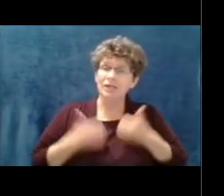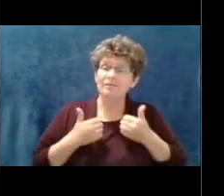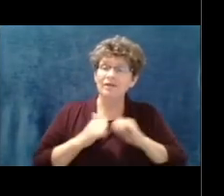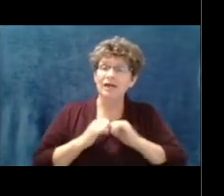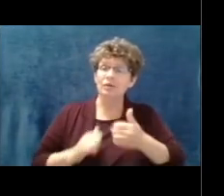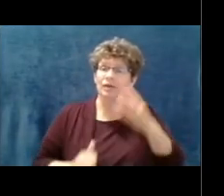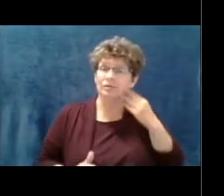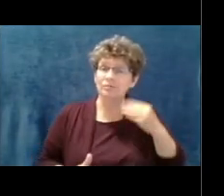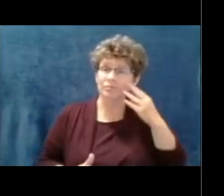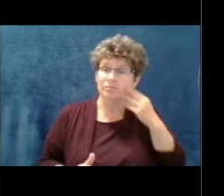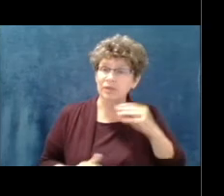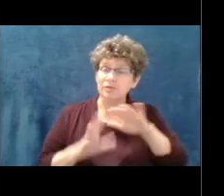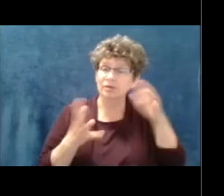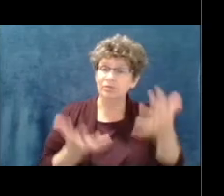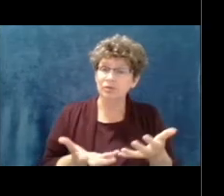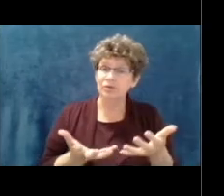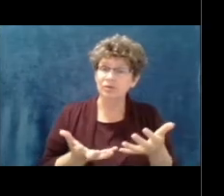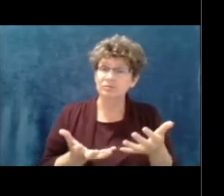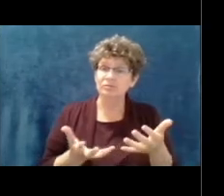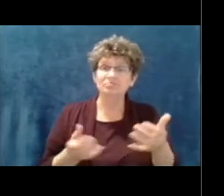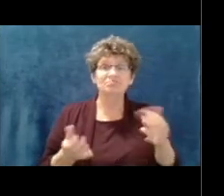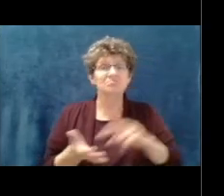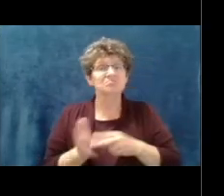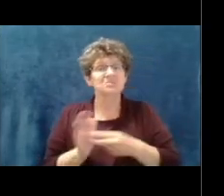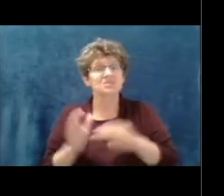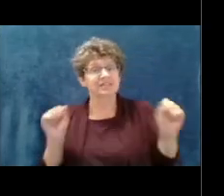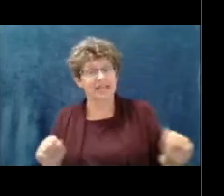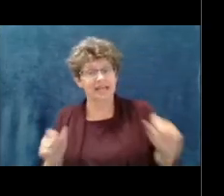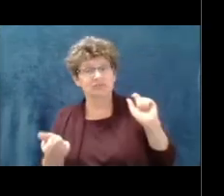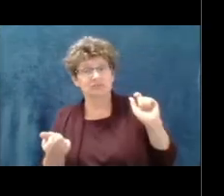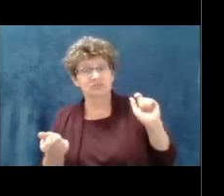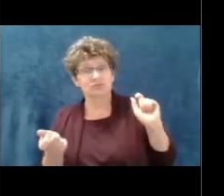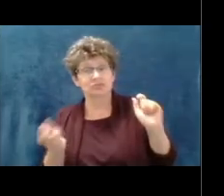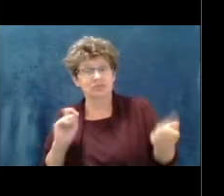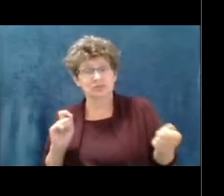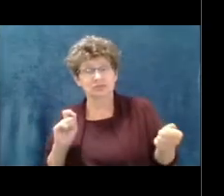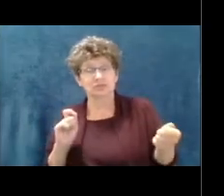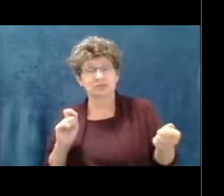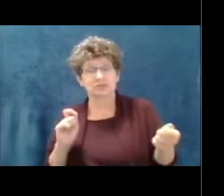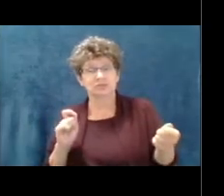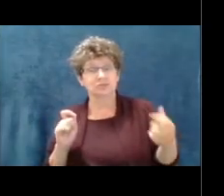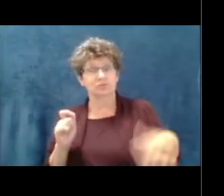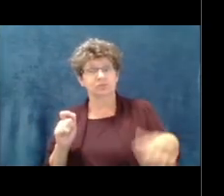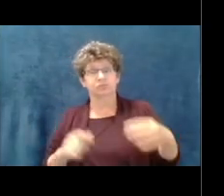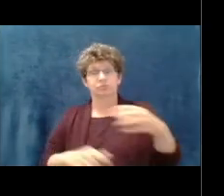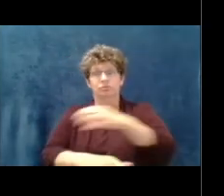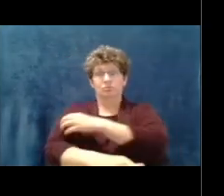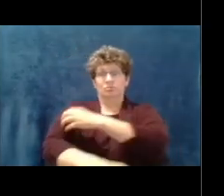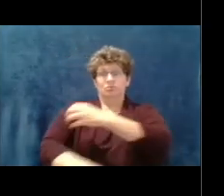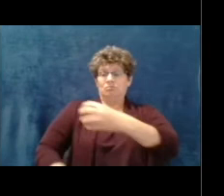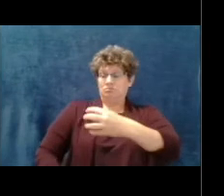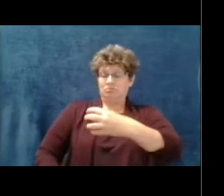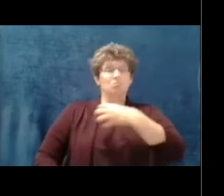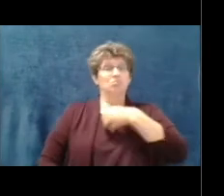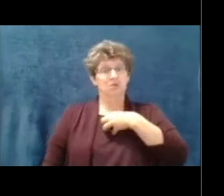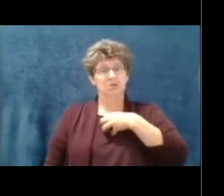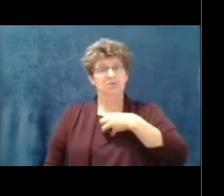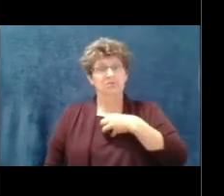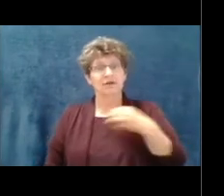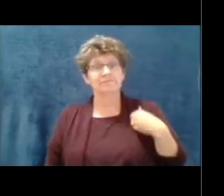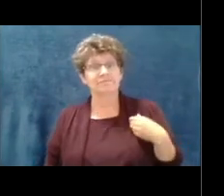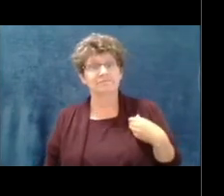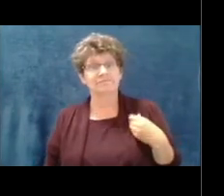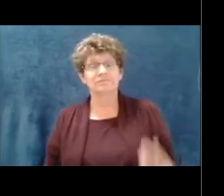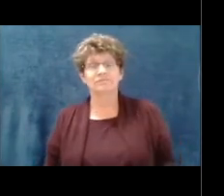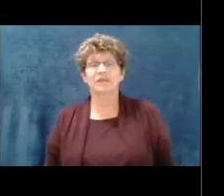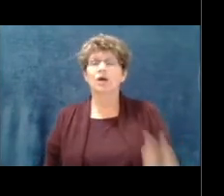very empowering, isn't it? So we have a lot more control over our length of life sometimes than we think we do. And so some